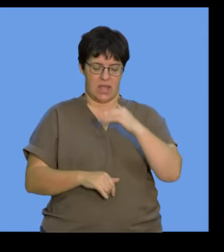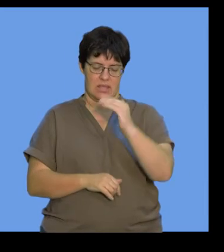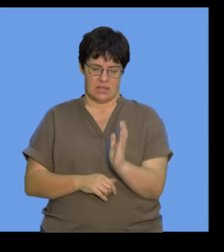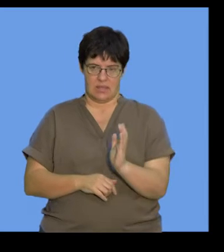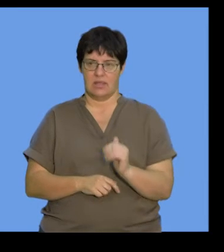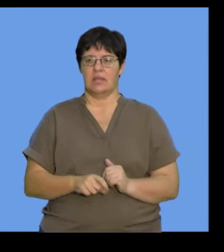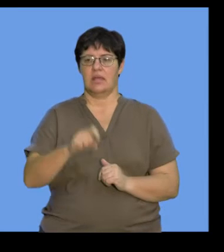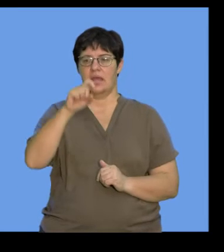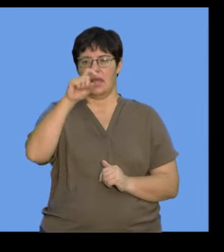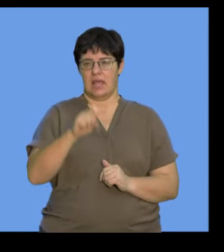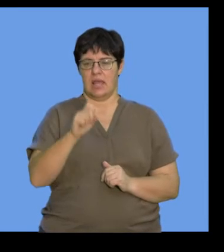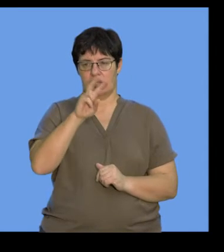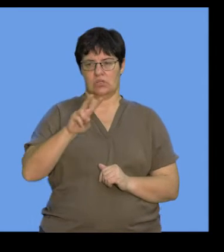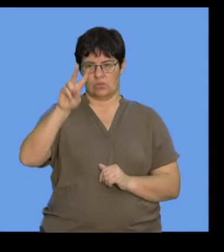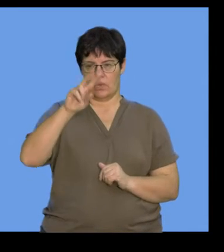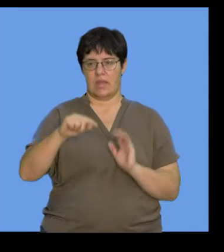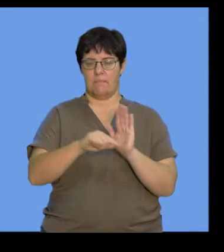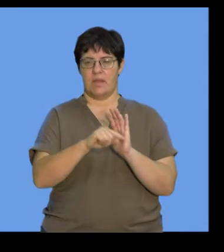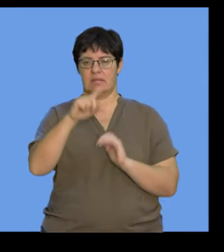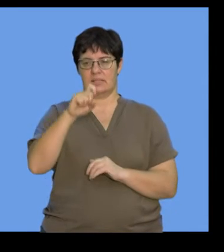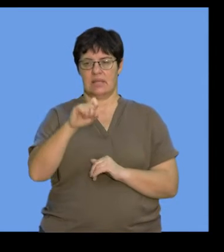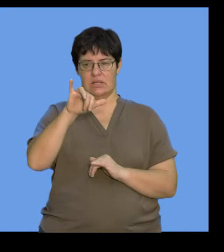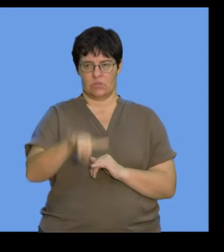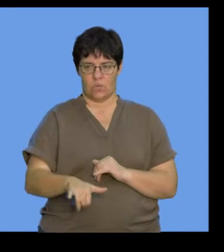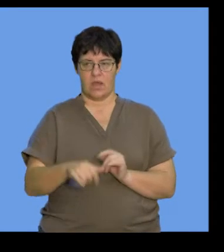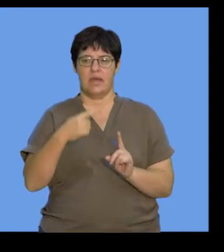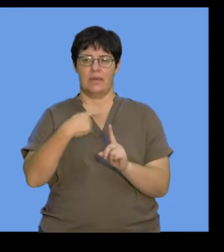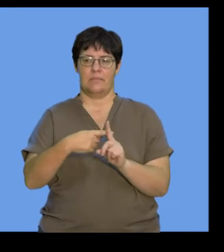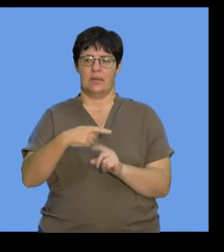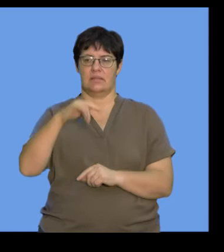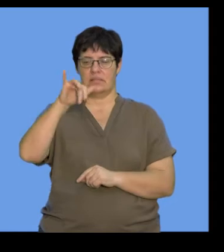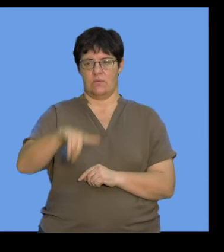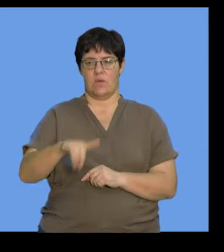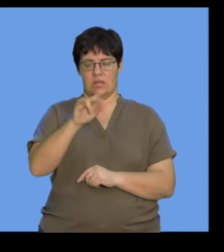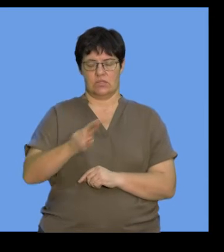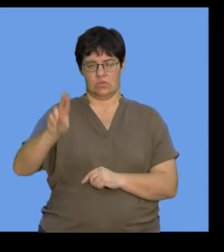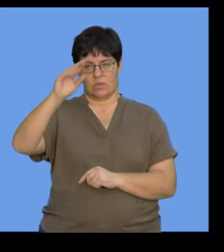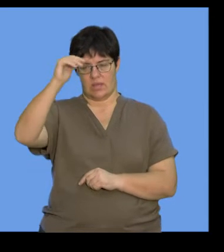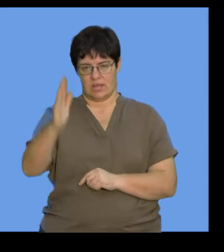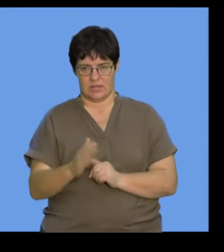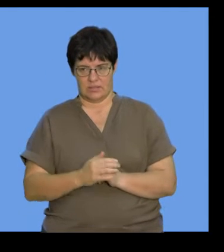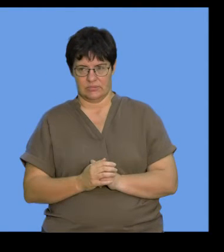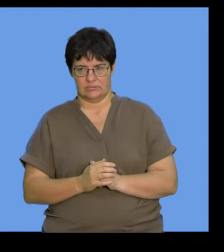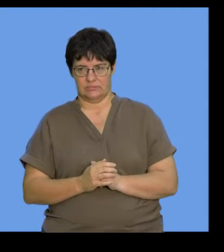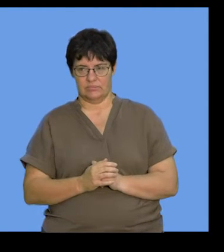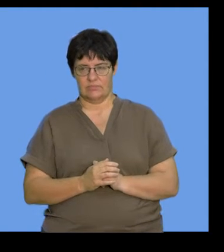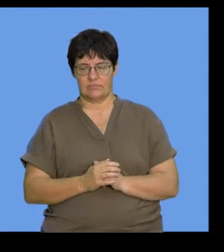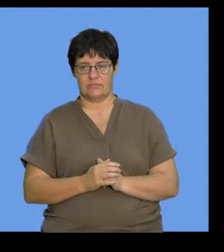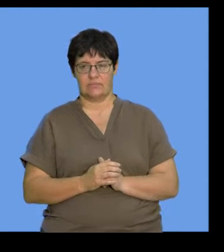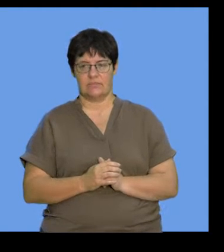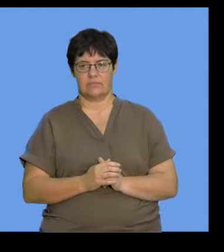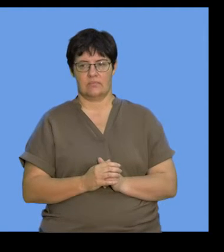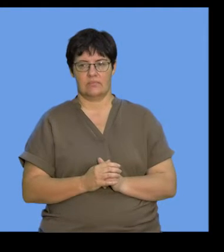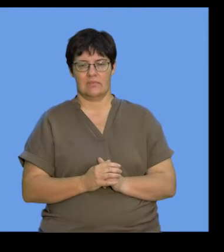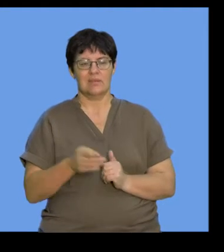and then plus y into x squared minus xy plus